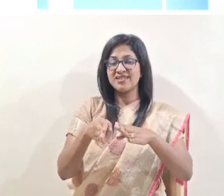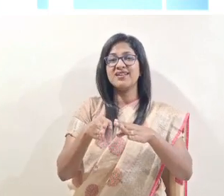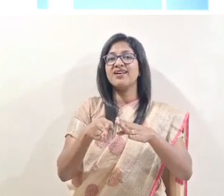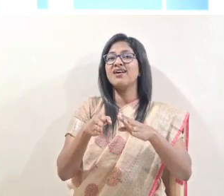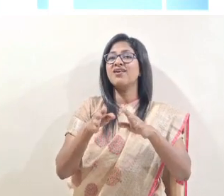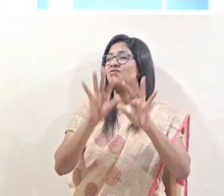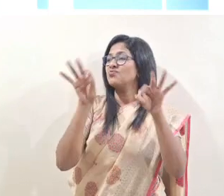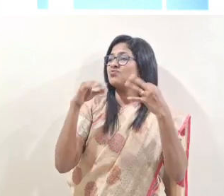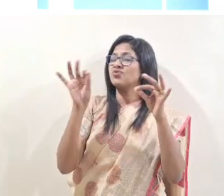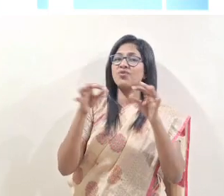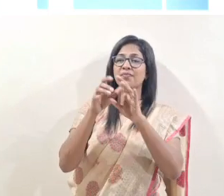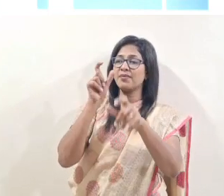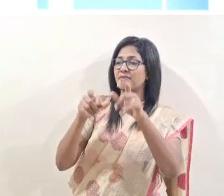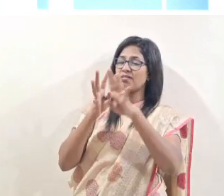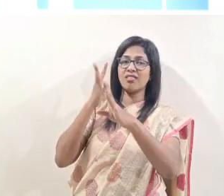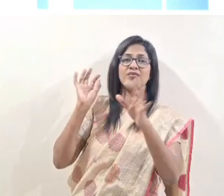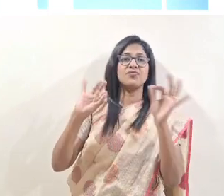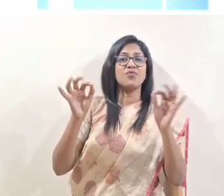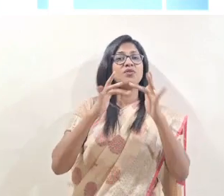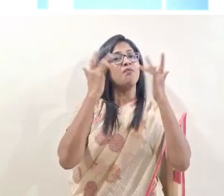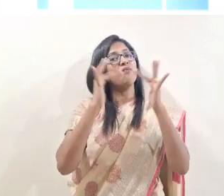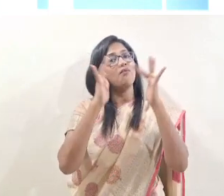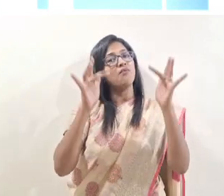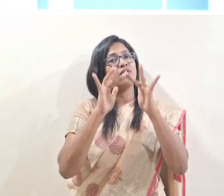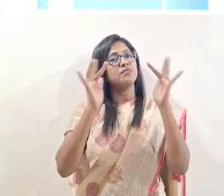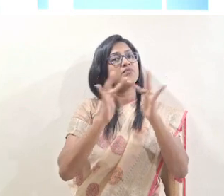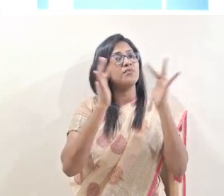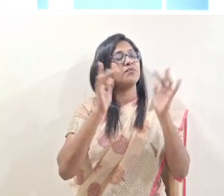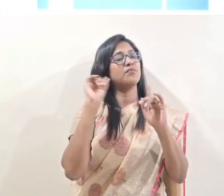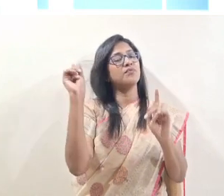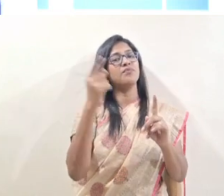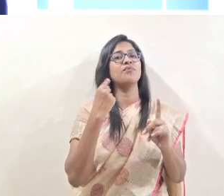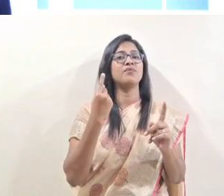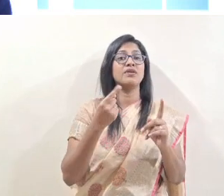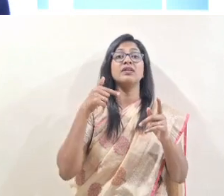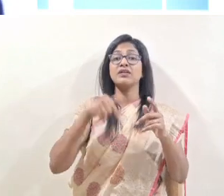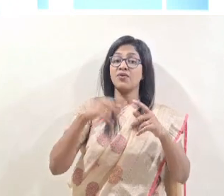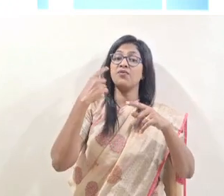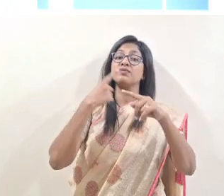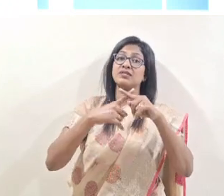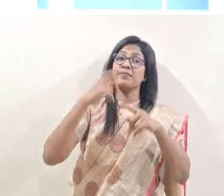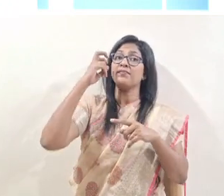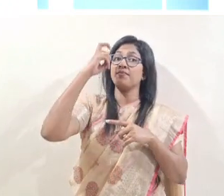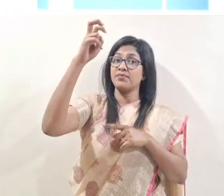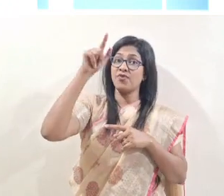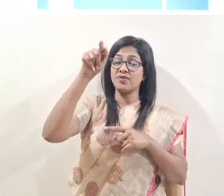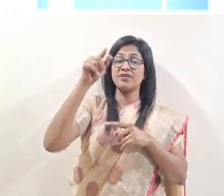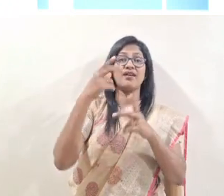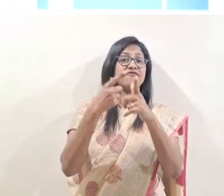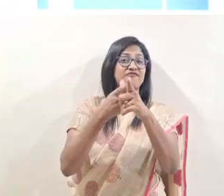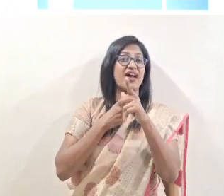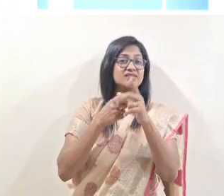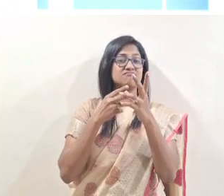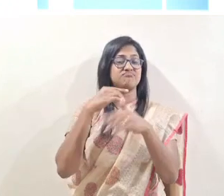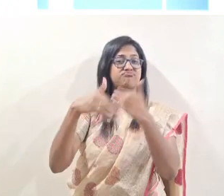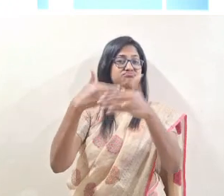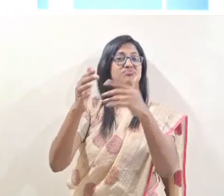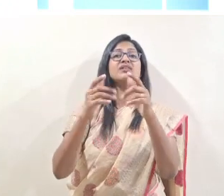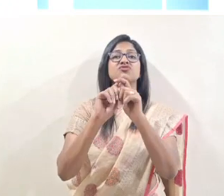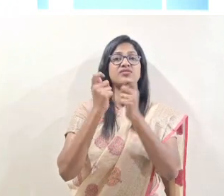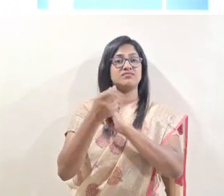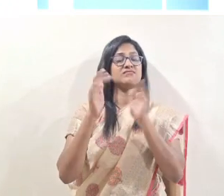online. So things have changed a lot, and of course, metro, it is changing still in a much faster pace.